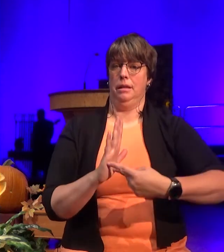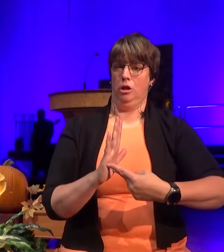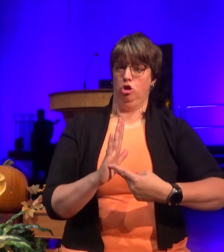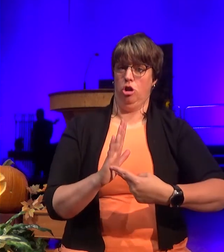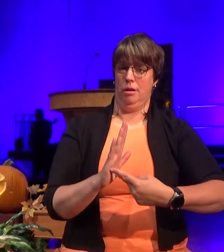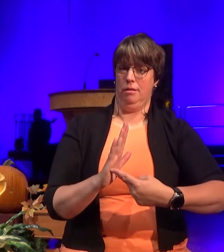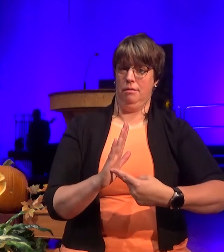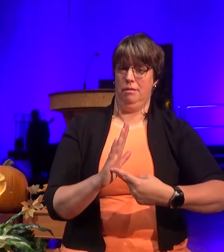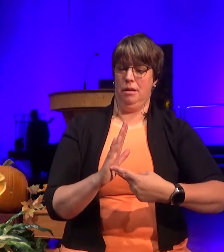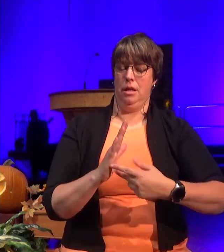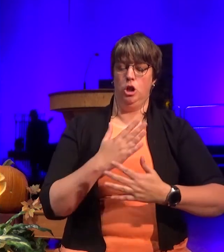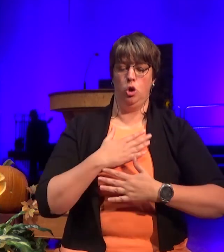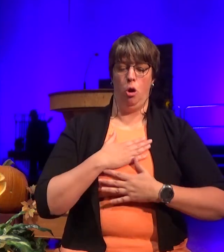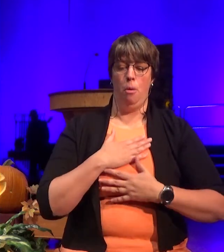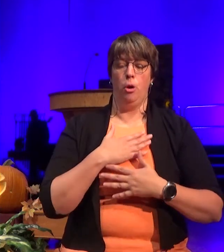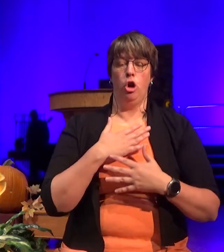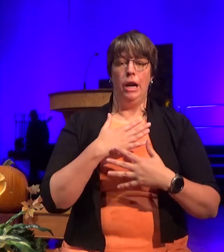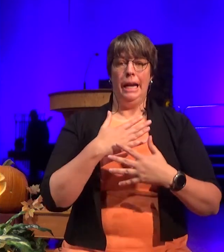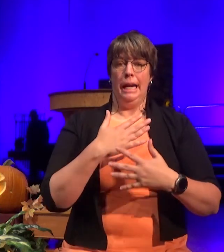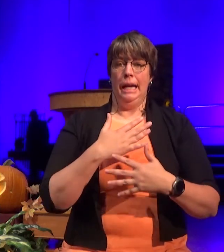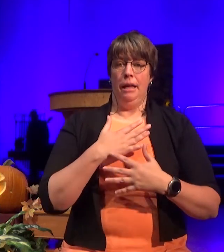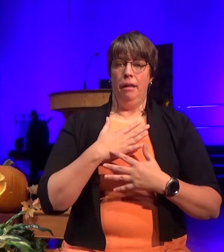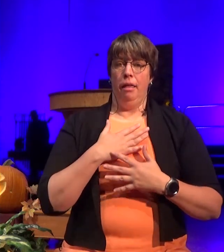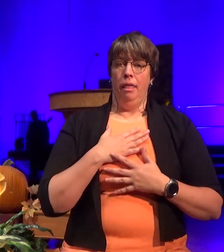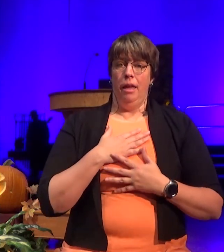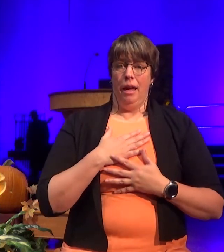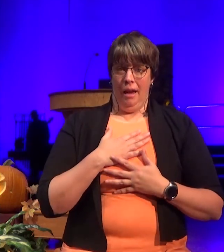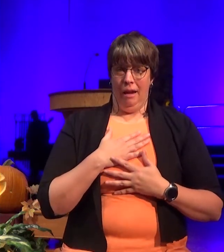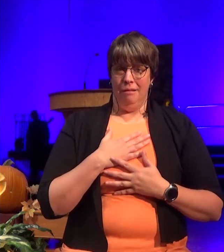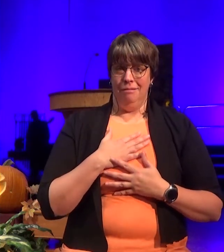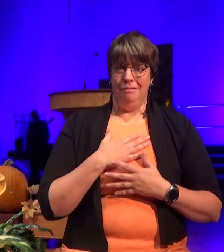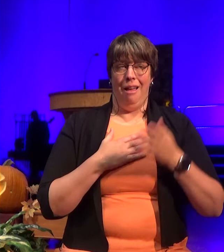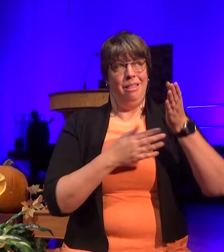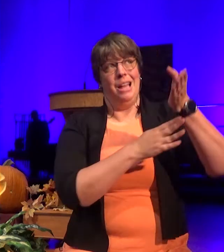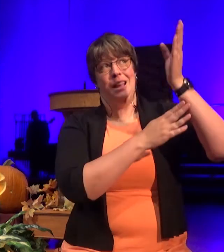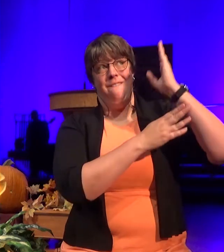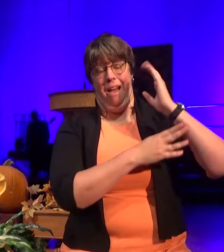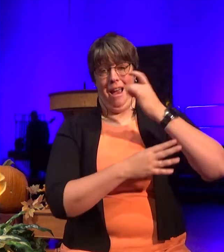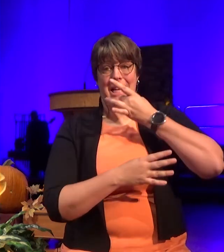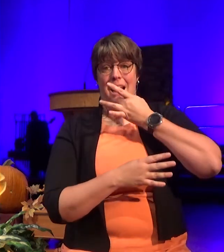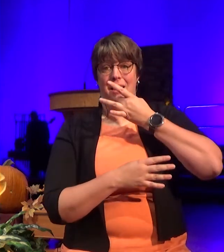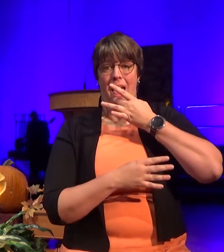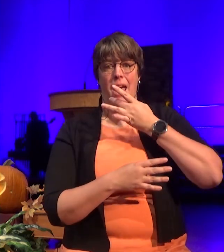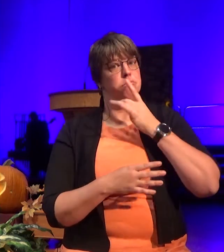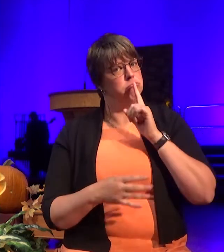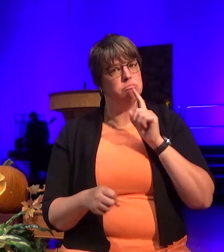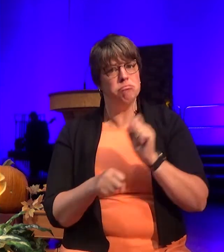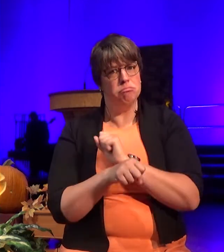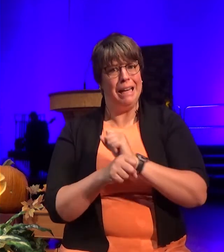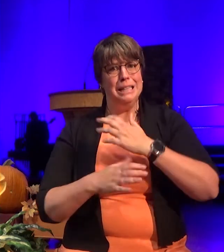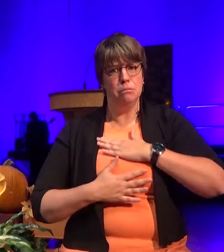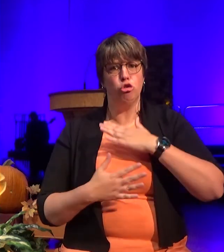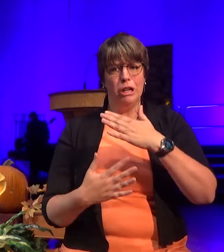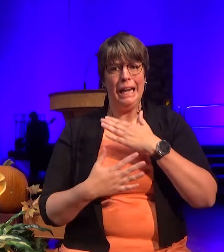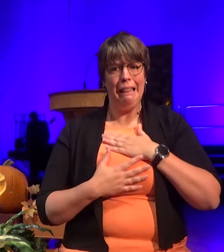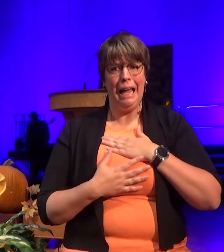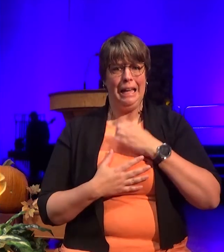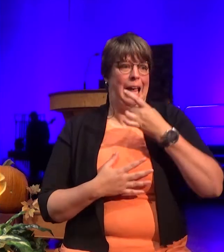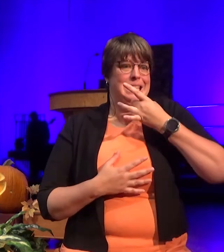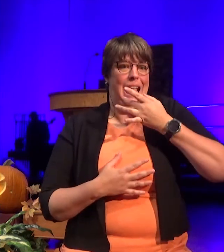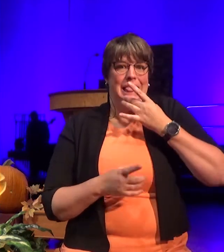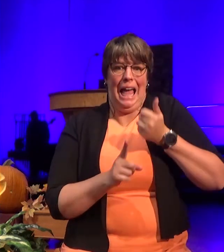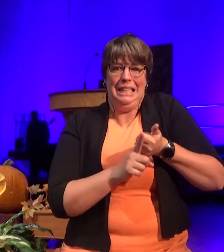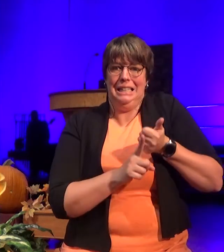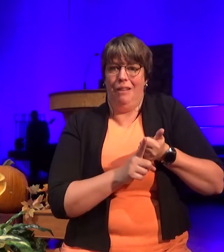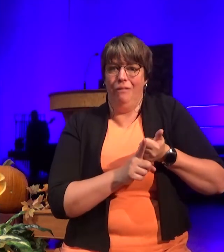in that divine light, for it is breathing us, for it is light itself. And